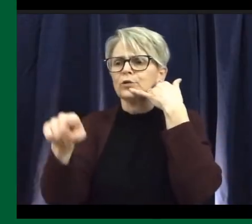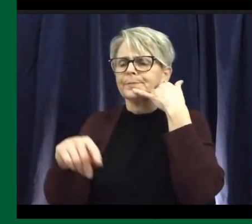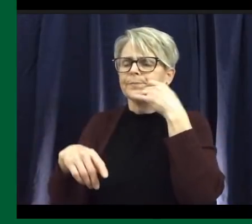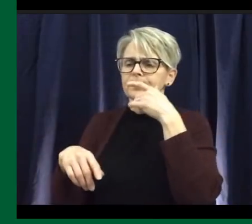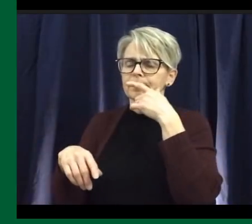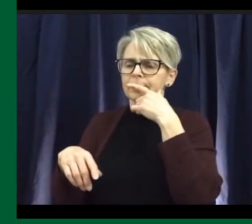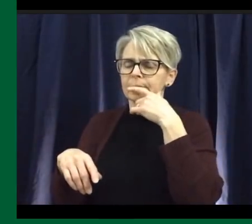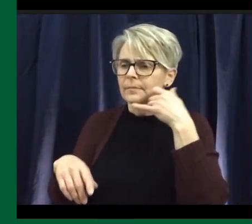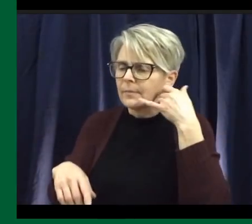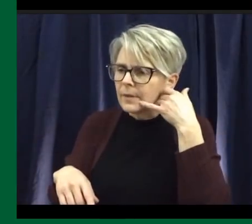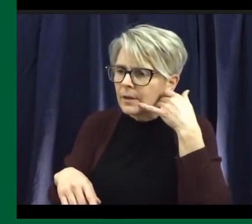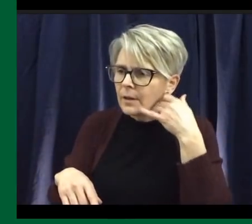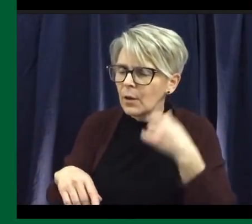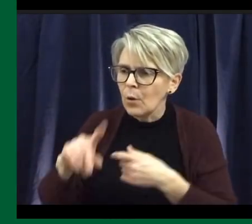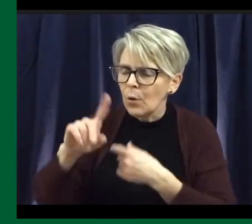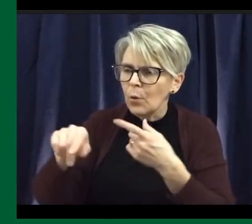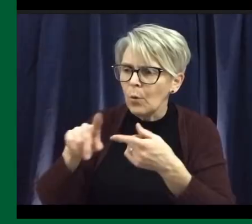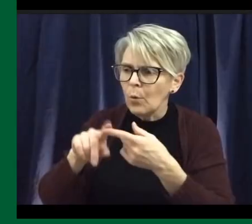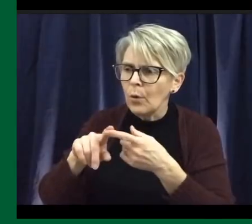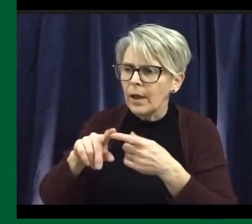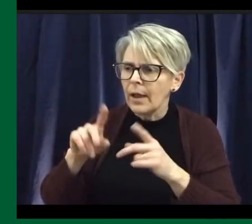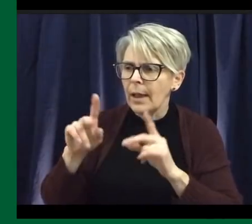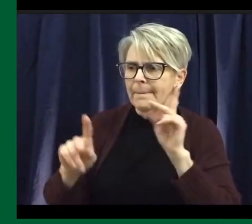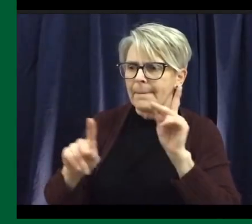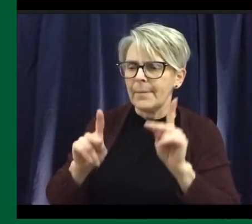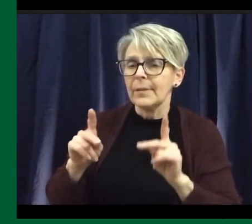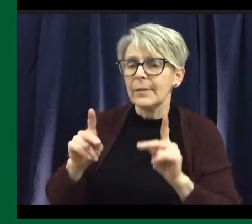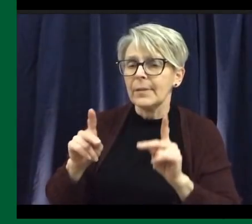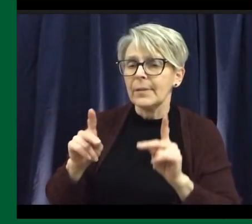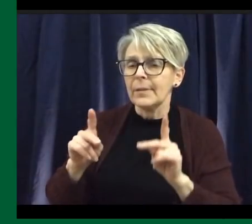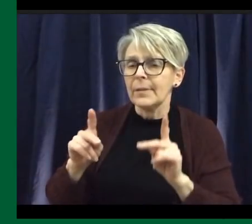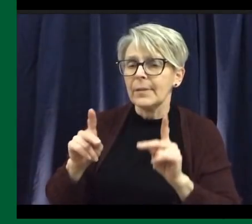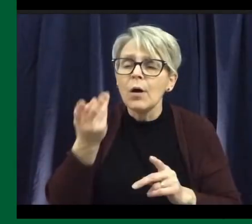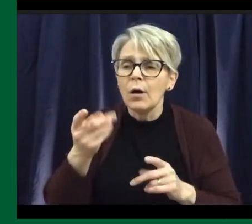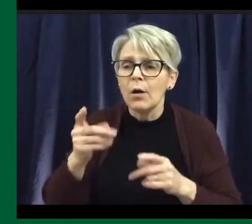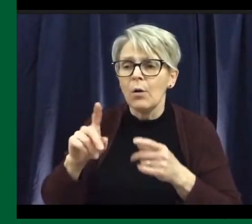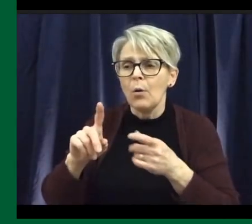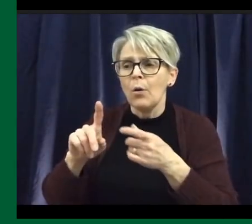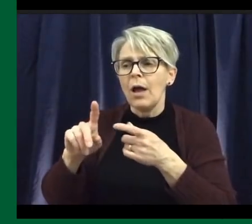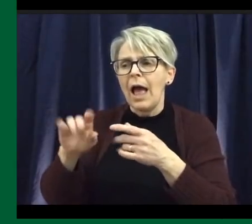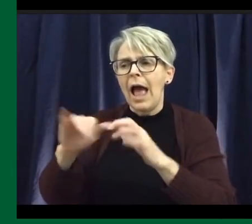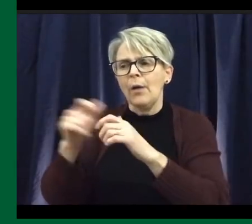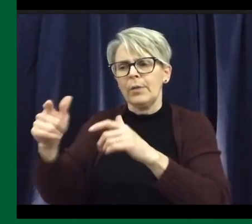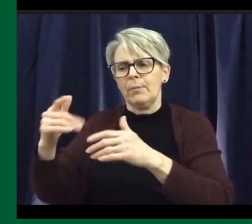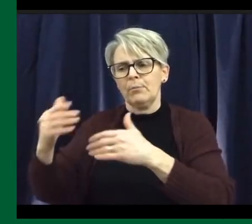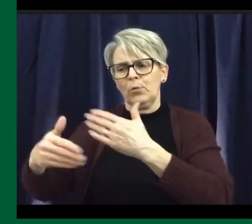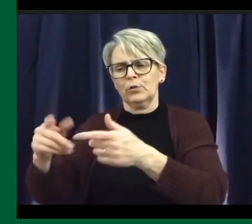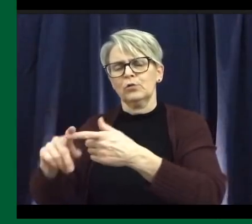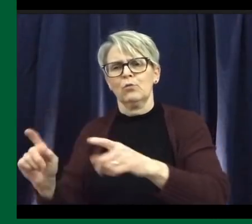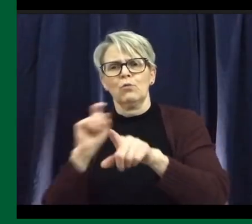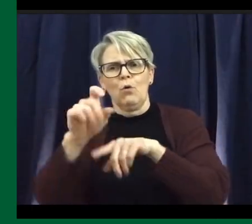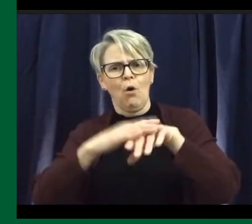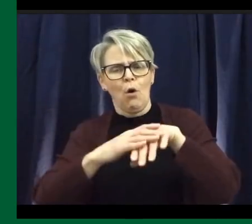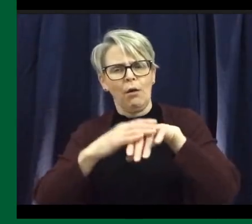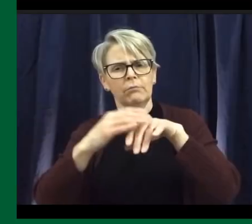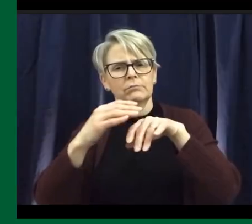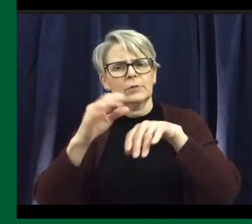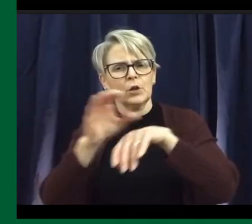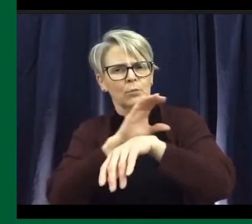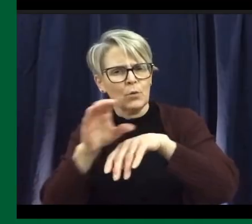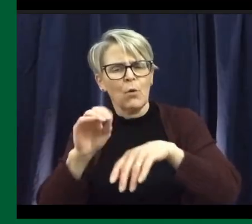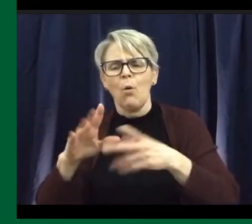So when people, you said in the coming days, can start contacting, whether online or through the phone